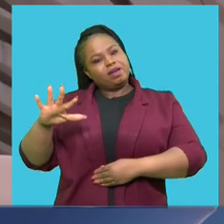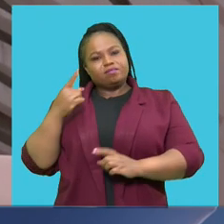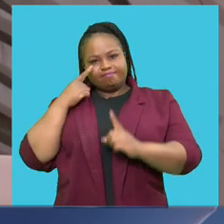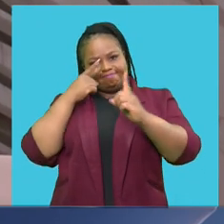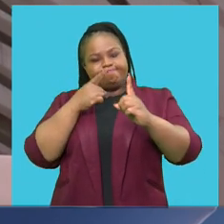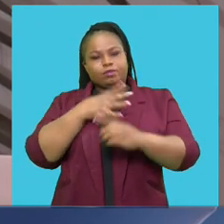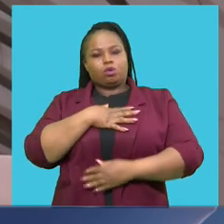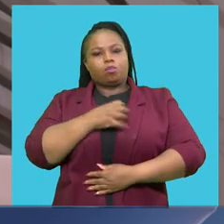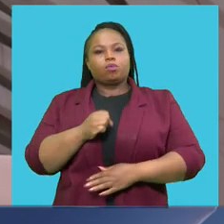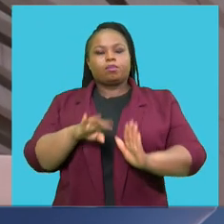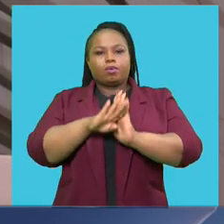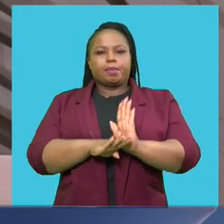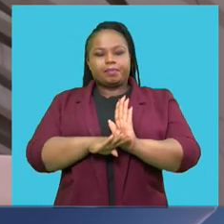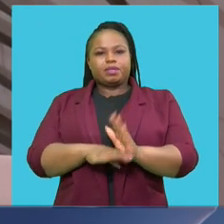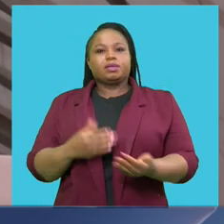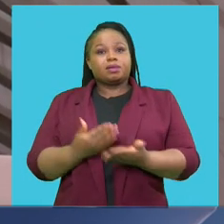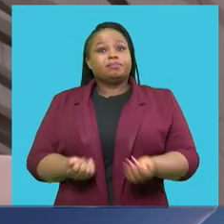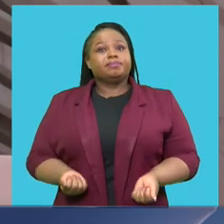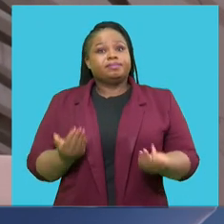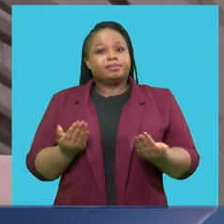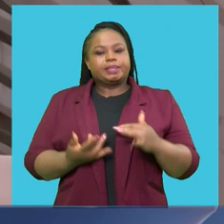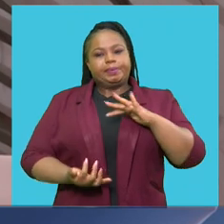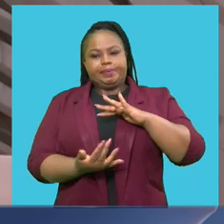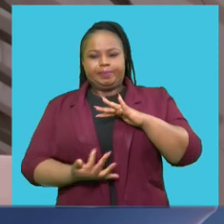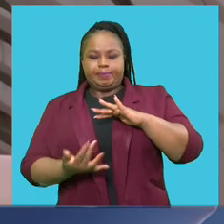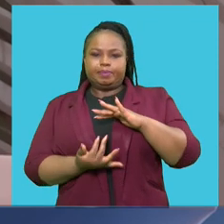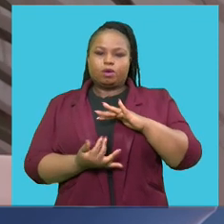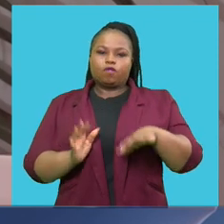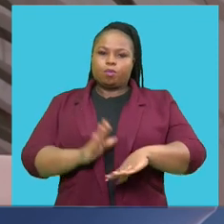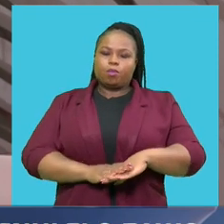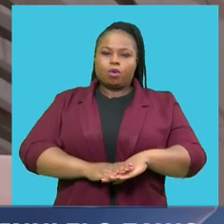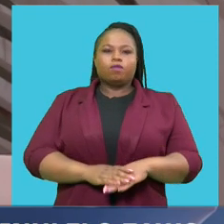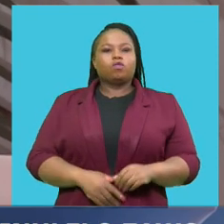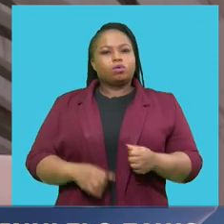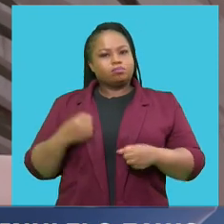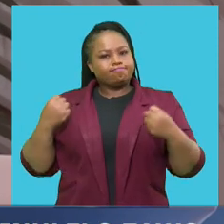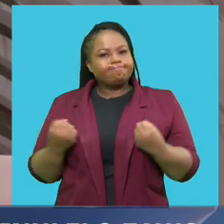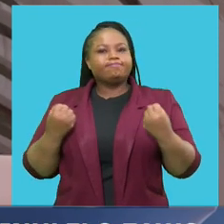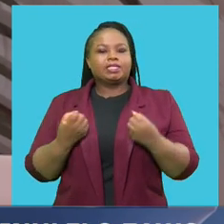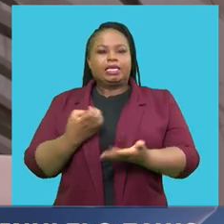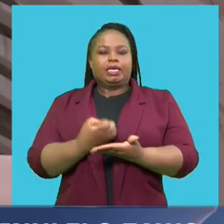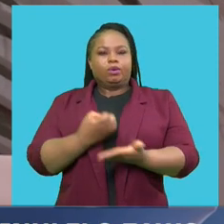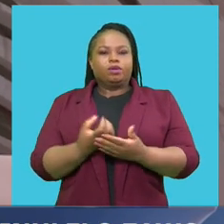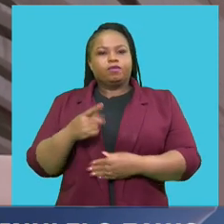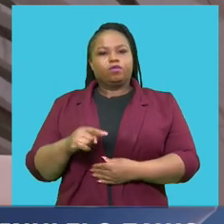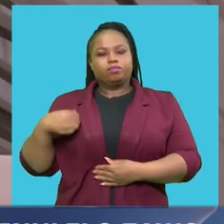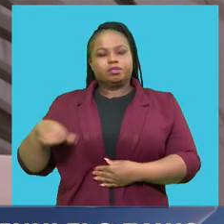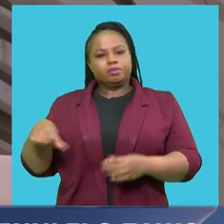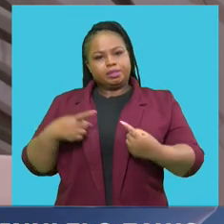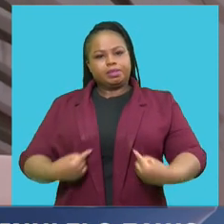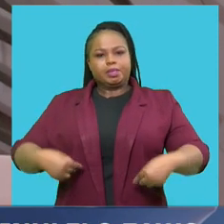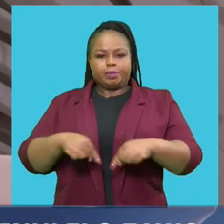bold program that will deliver the aspirations of a rejuvenated economy for our